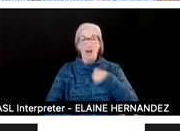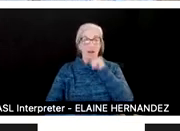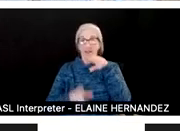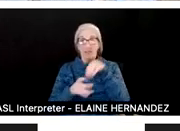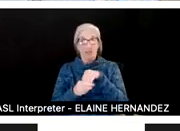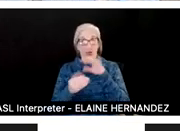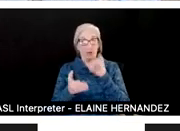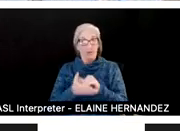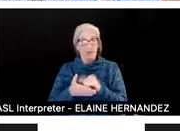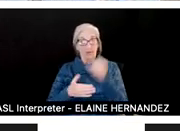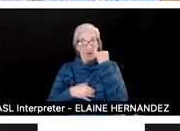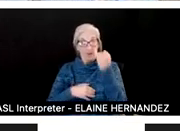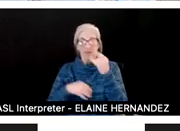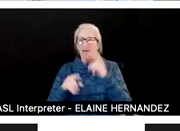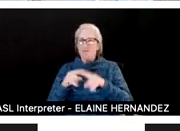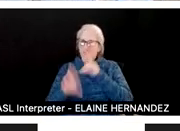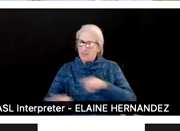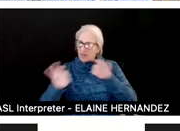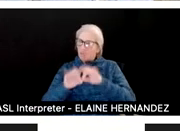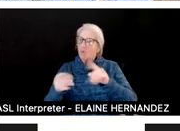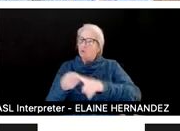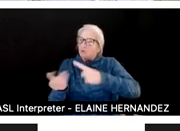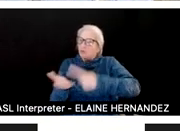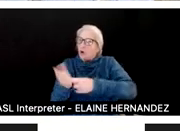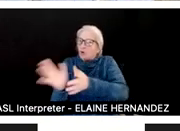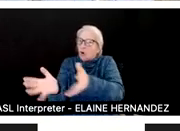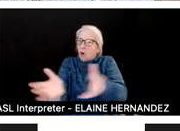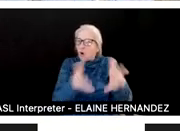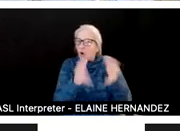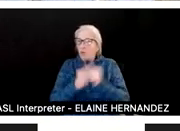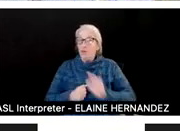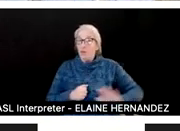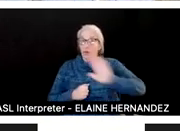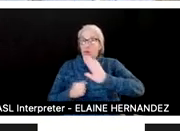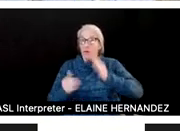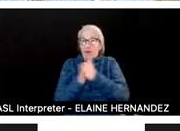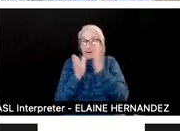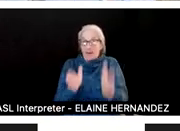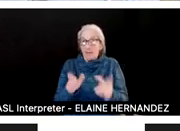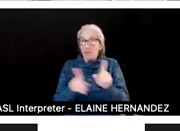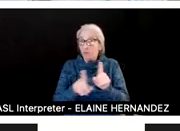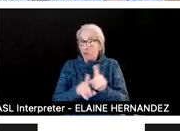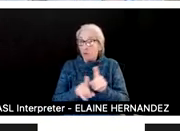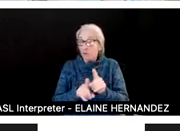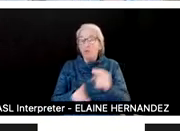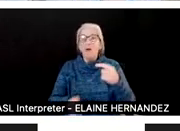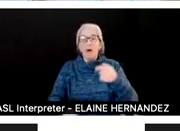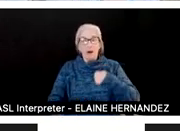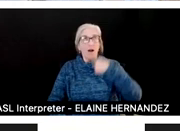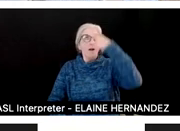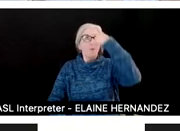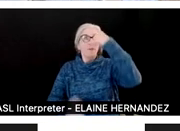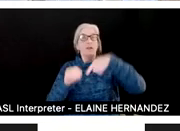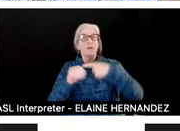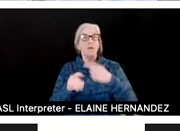and that's to talk to your neighbors to see what they've been going through. I'm thinking in particular context of what we've